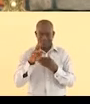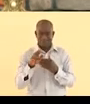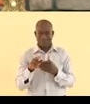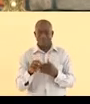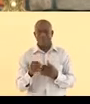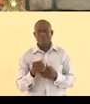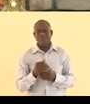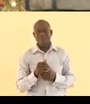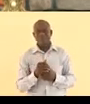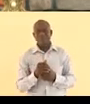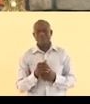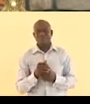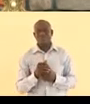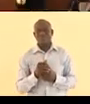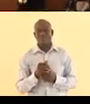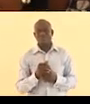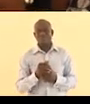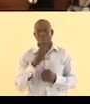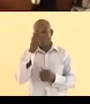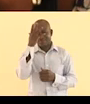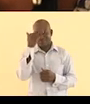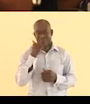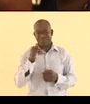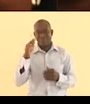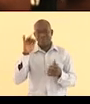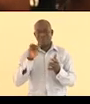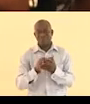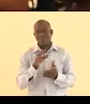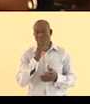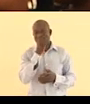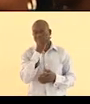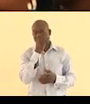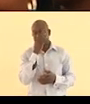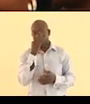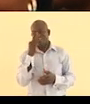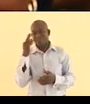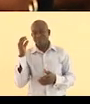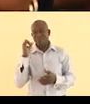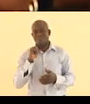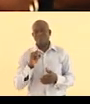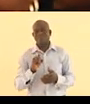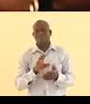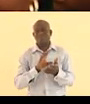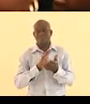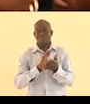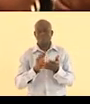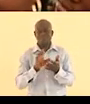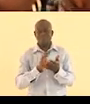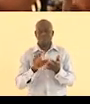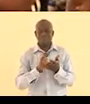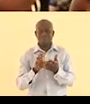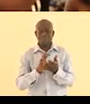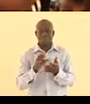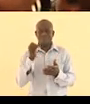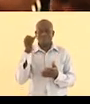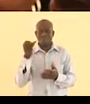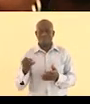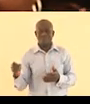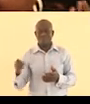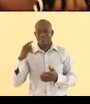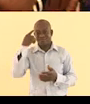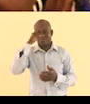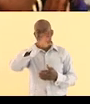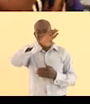has any of you ever sat down to ask yourself, why is it that fasting is such a critical ingredient for all religious